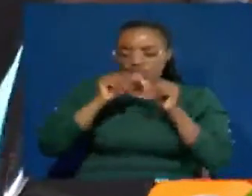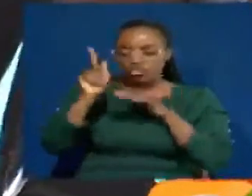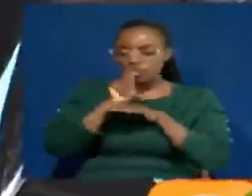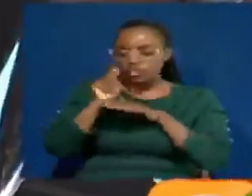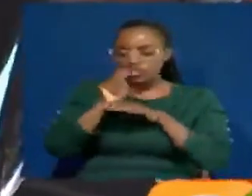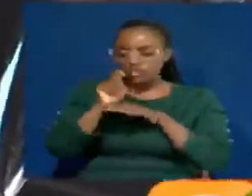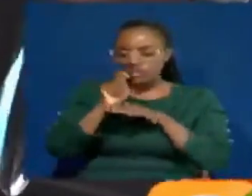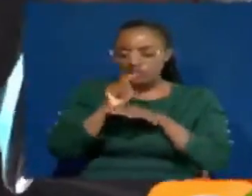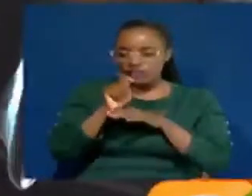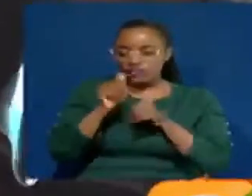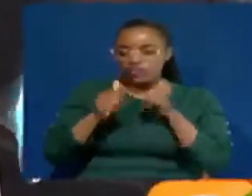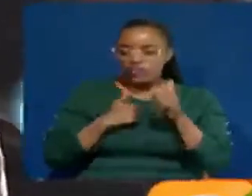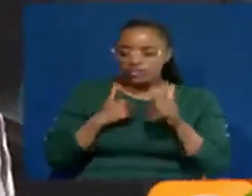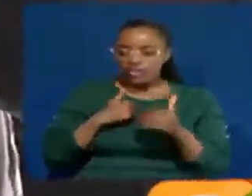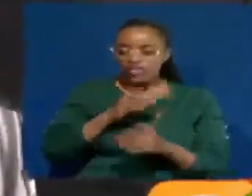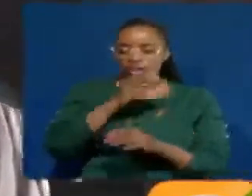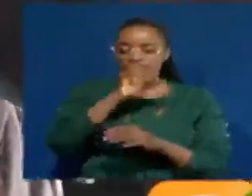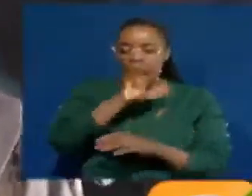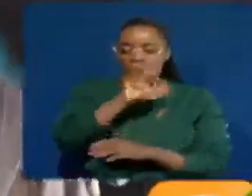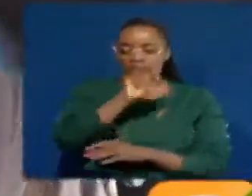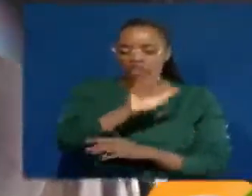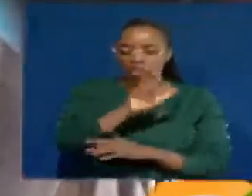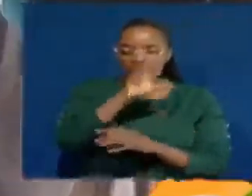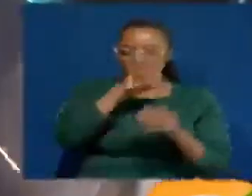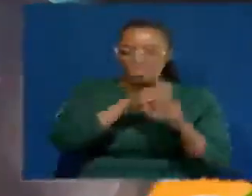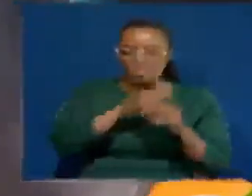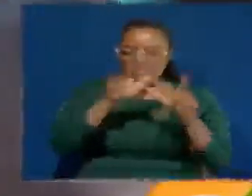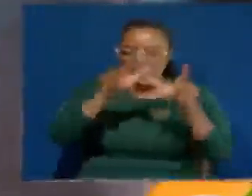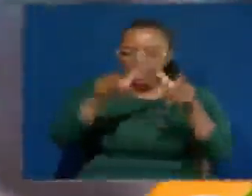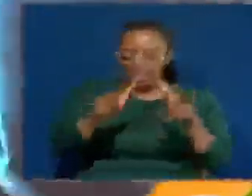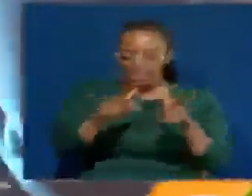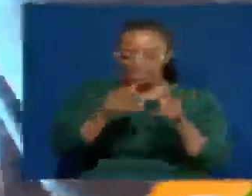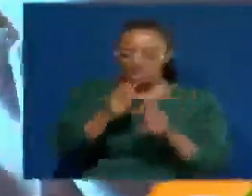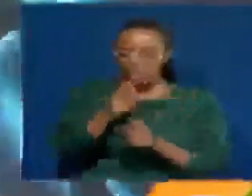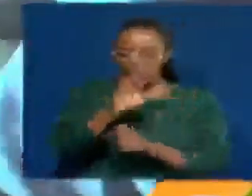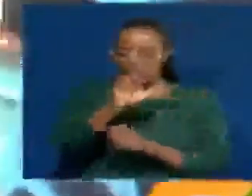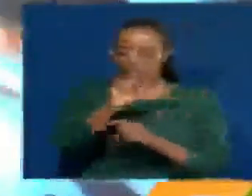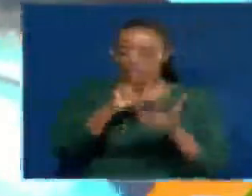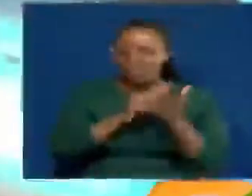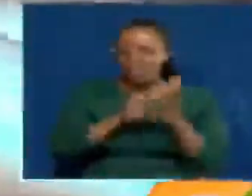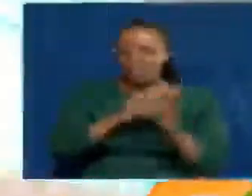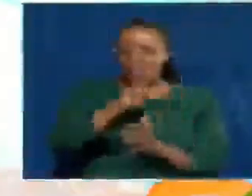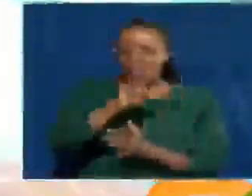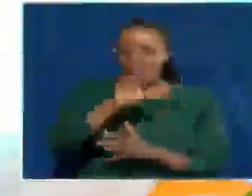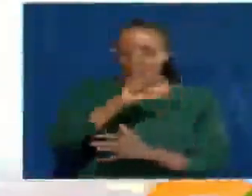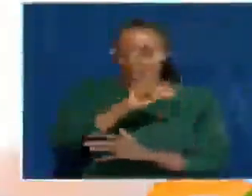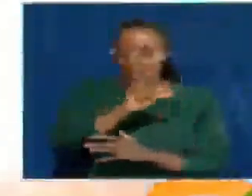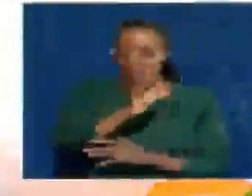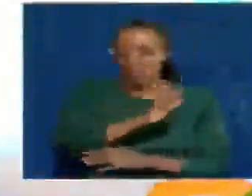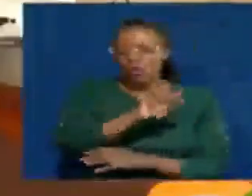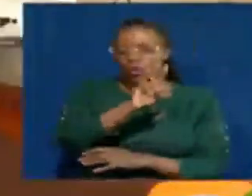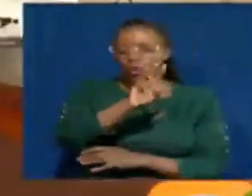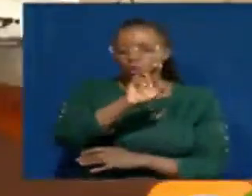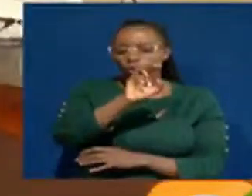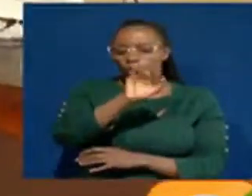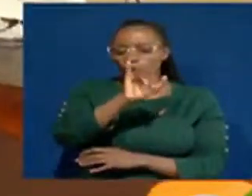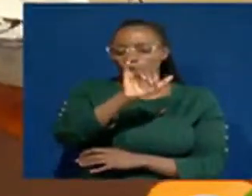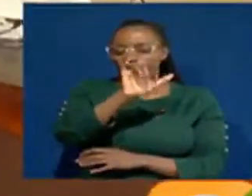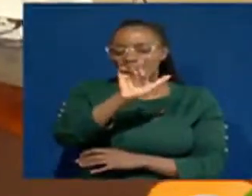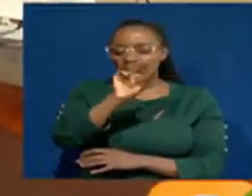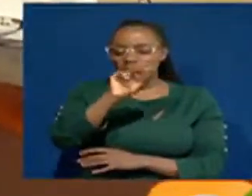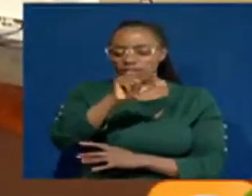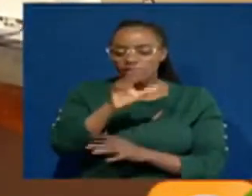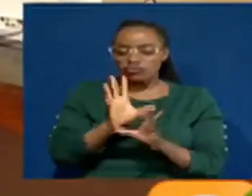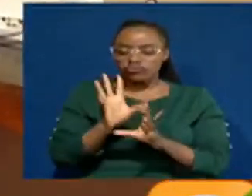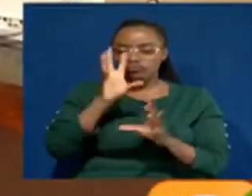on the much sought after metal inert gas welding, otherwise referred to as MIG welding. Jen